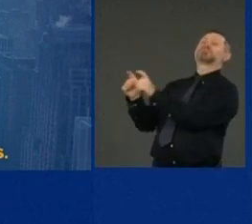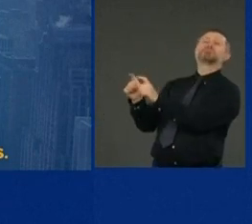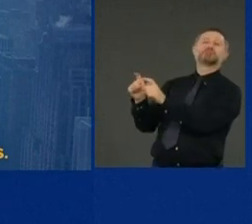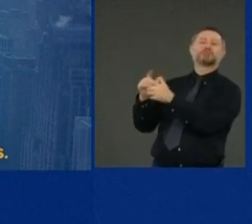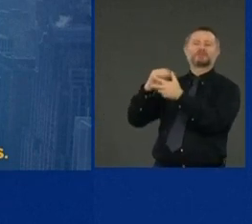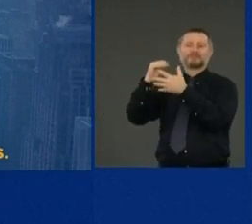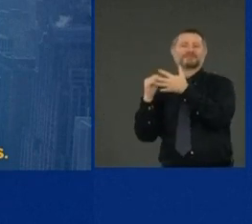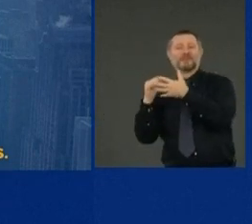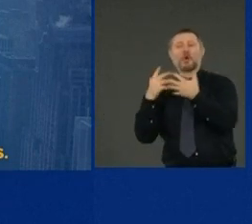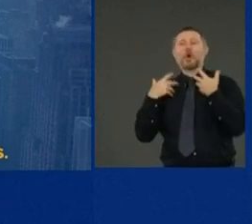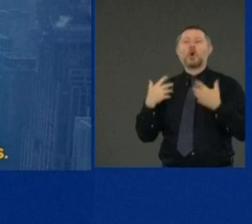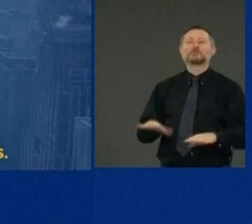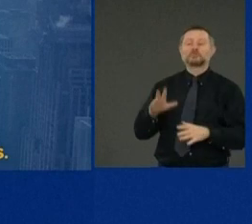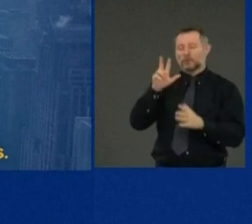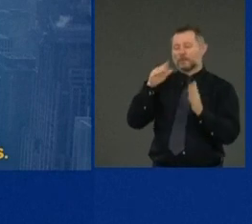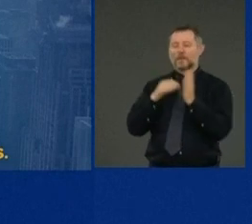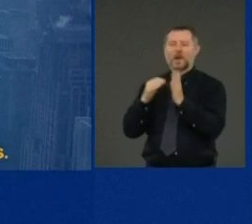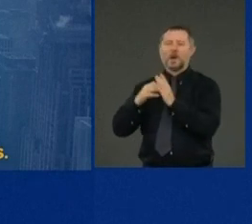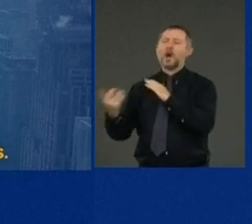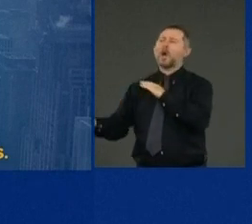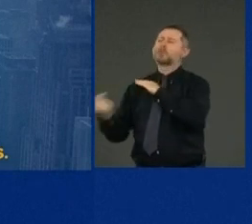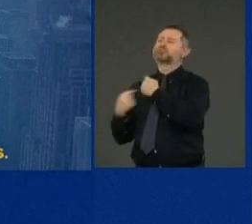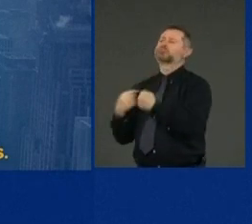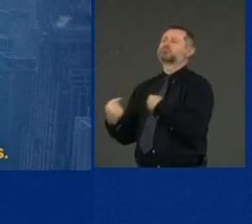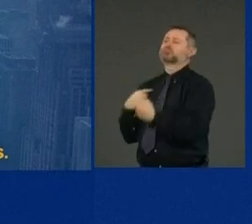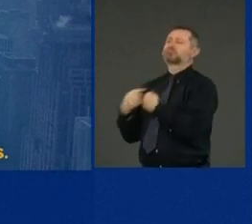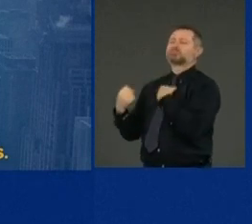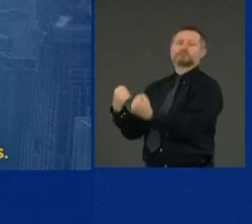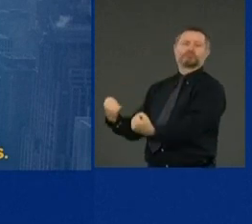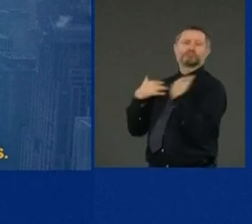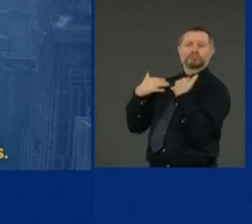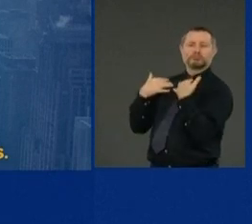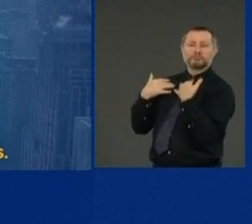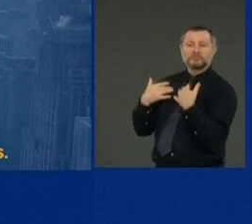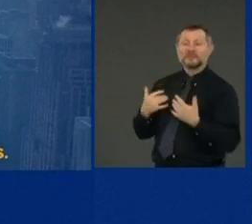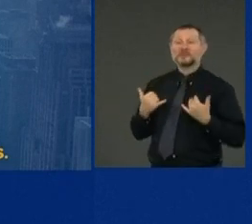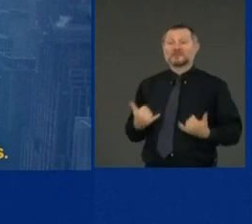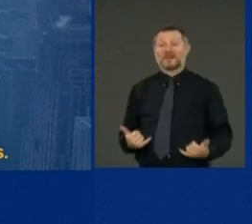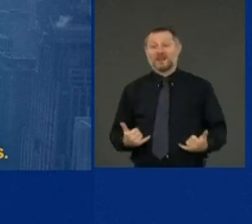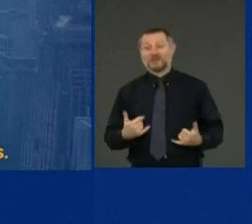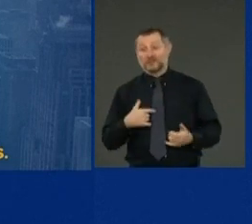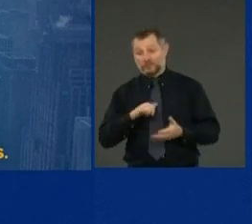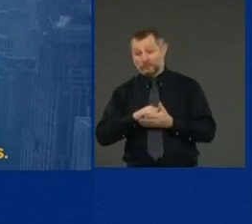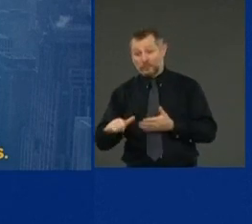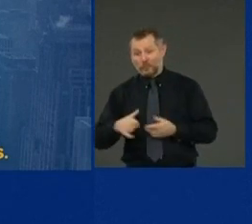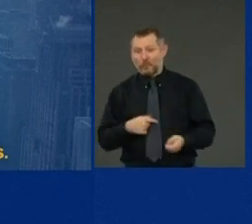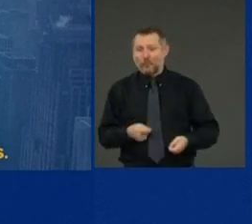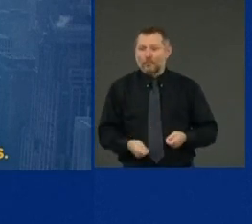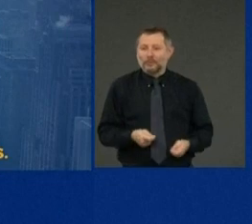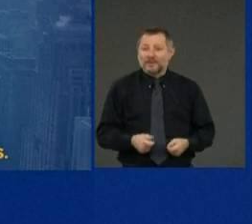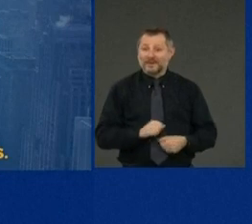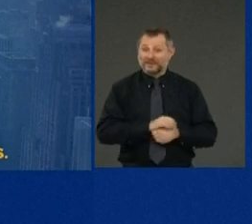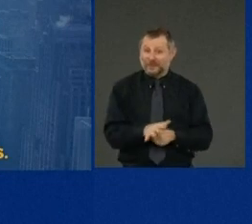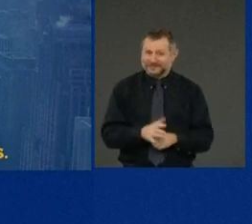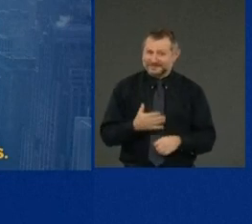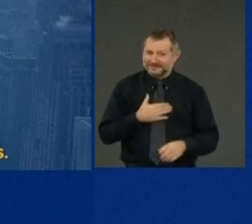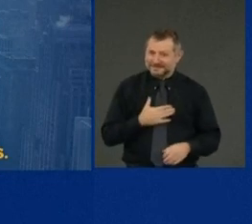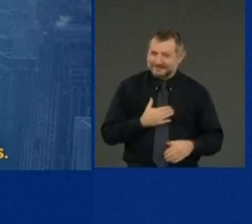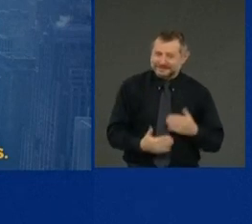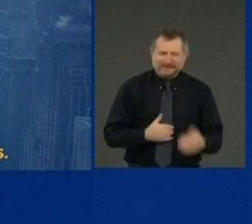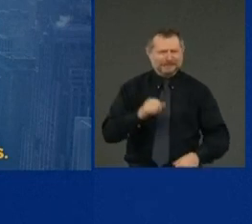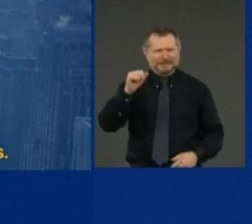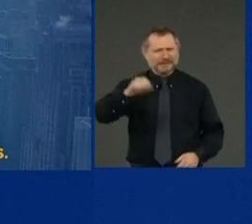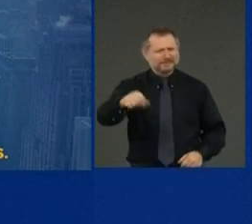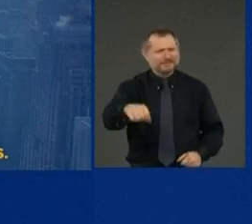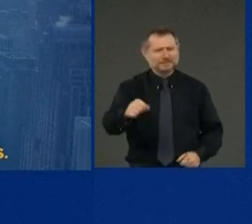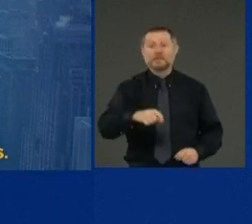come. And that's how the virus came. We now have the virus under control. Yeah, but Florida doesn't, and Texas